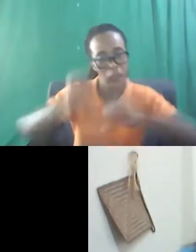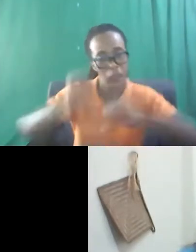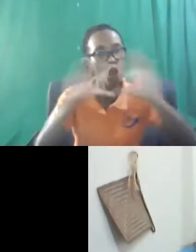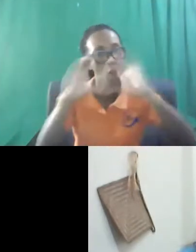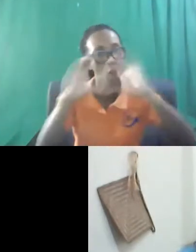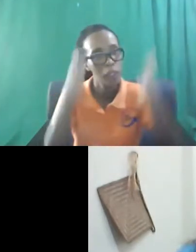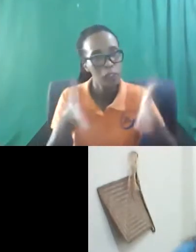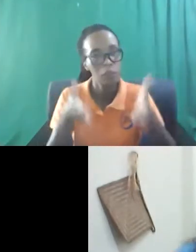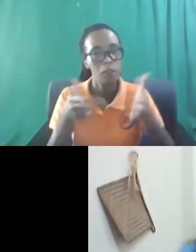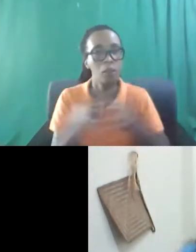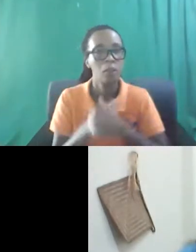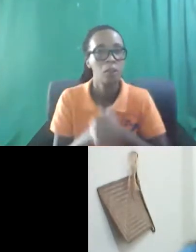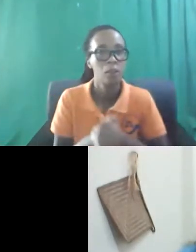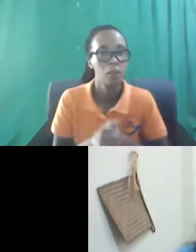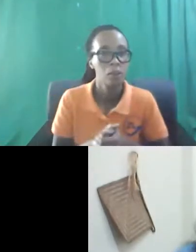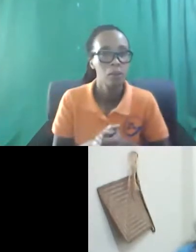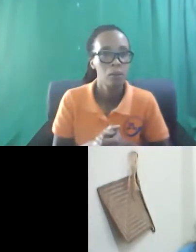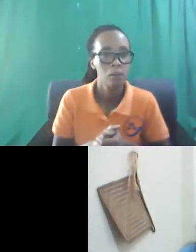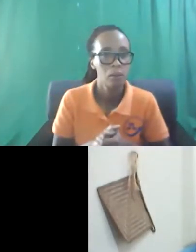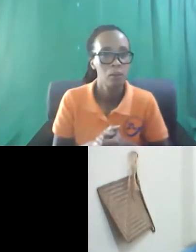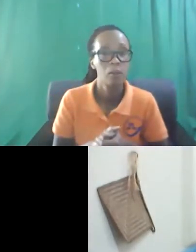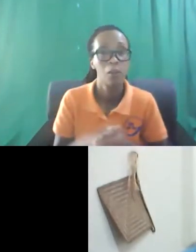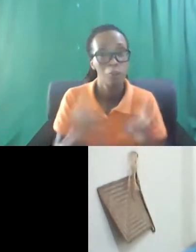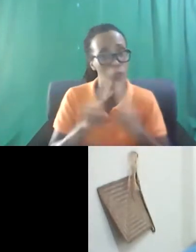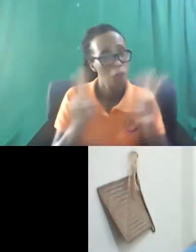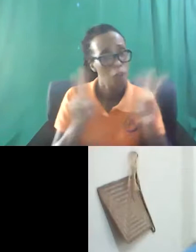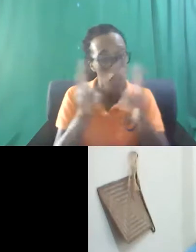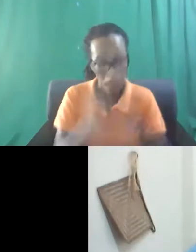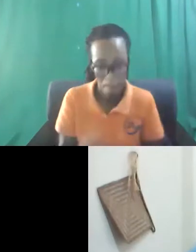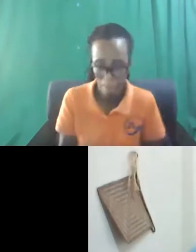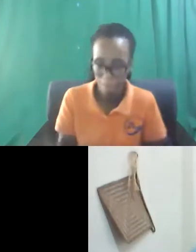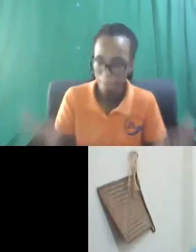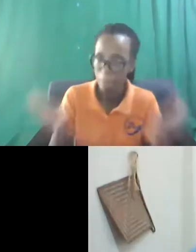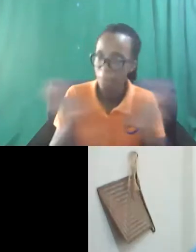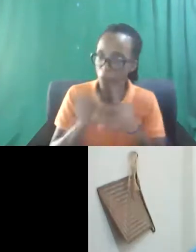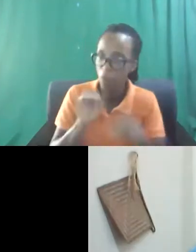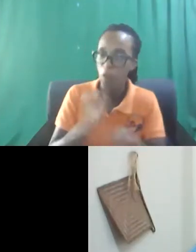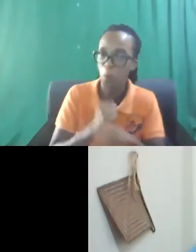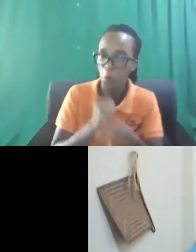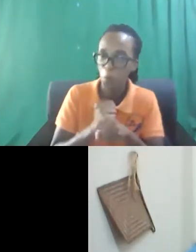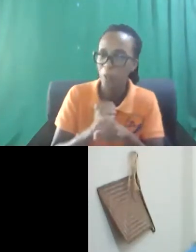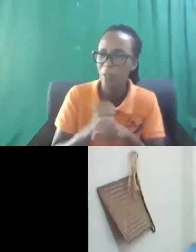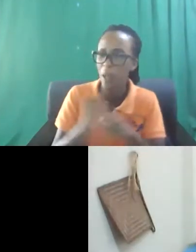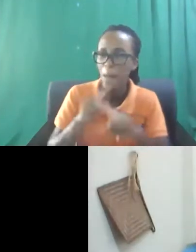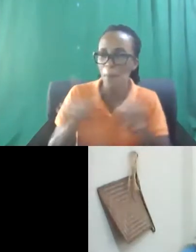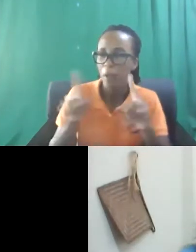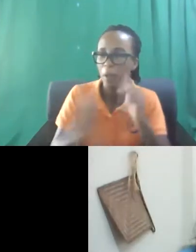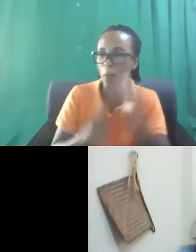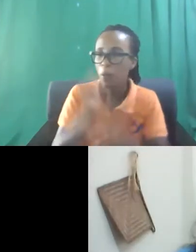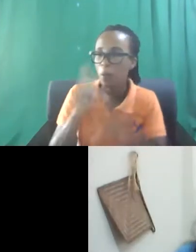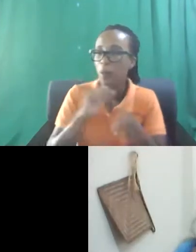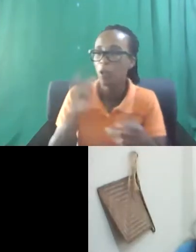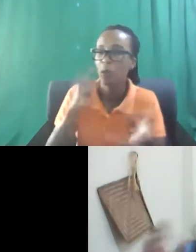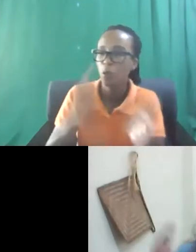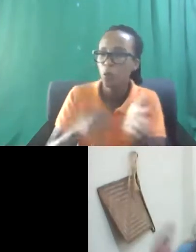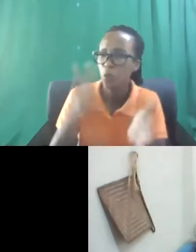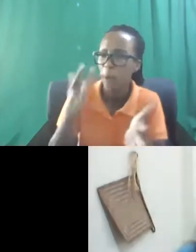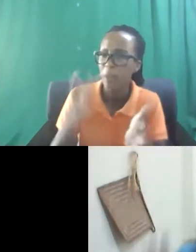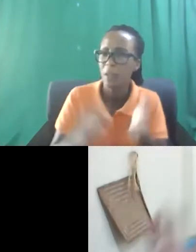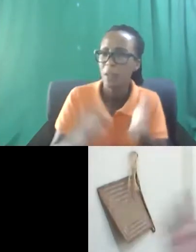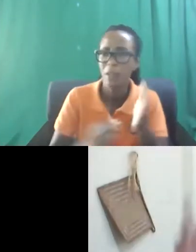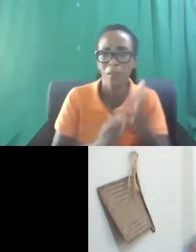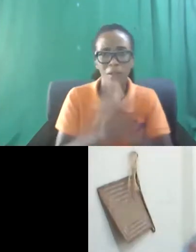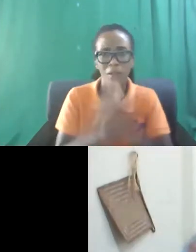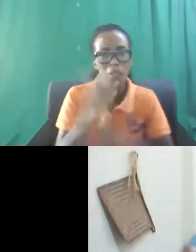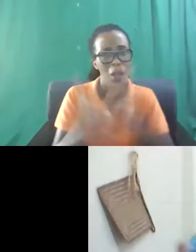a major invisible field. Invisible in that people do science all the time, they